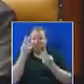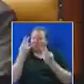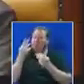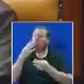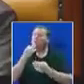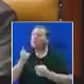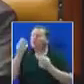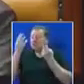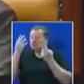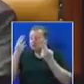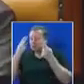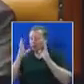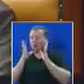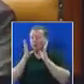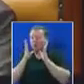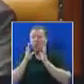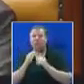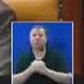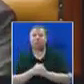minute.